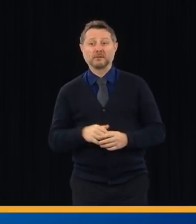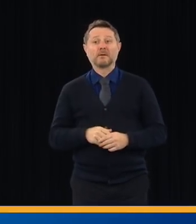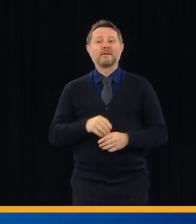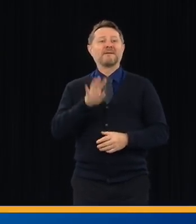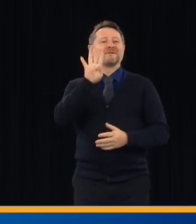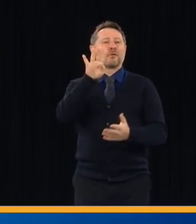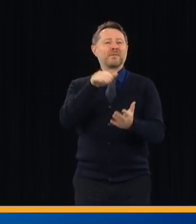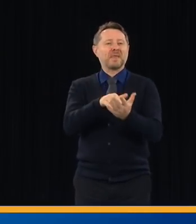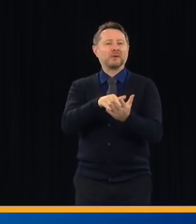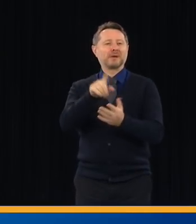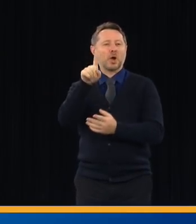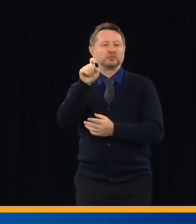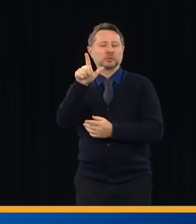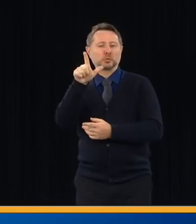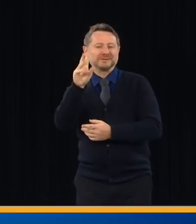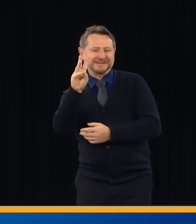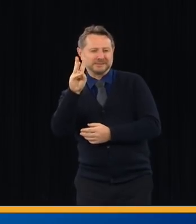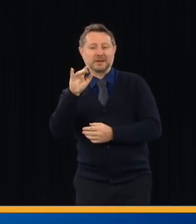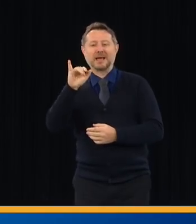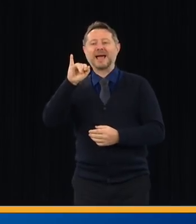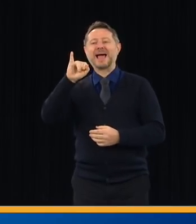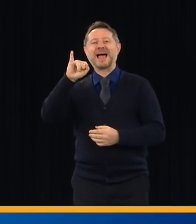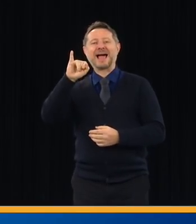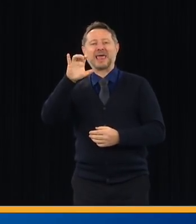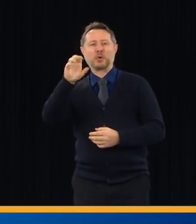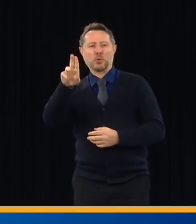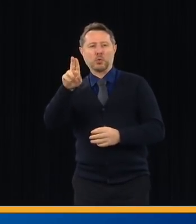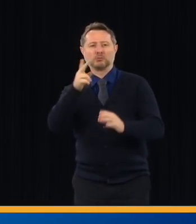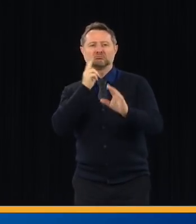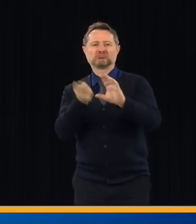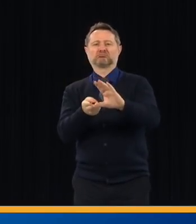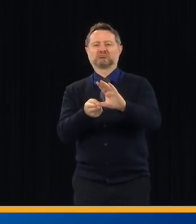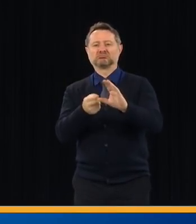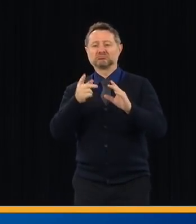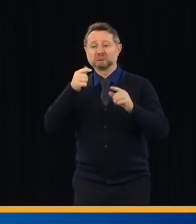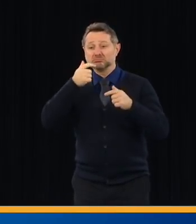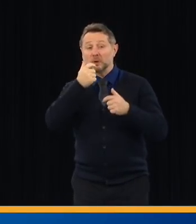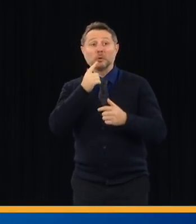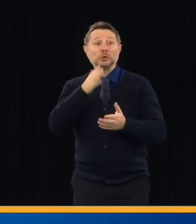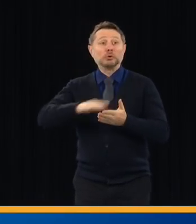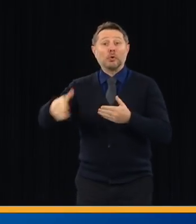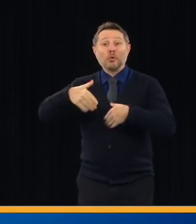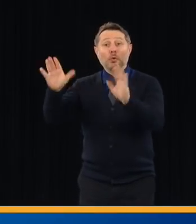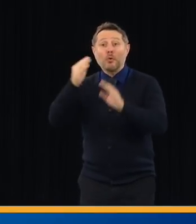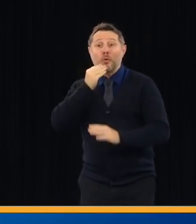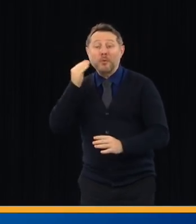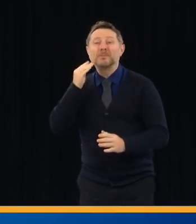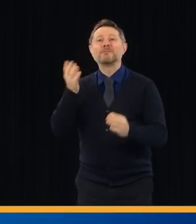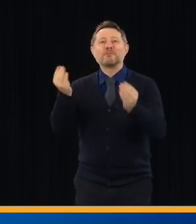patients, 10,000 patients discharged, right? That's the good news.